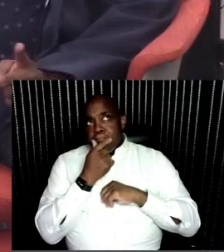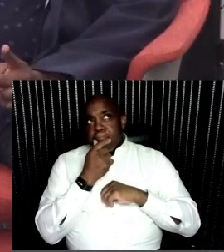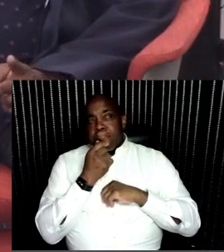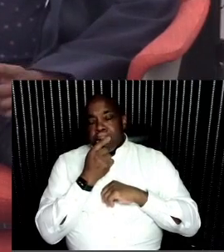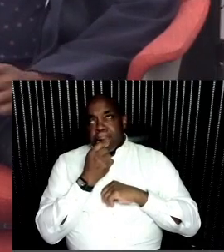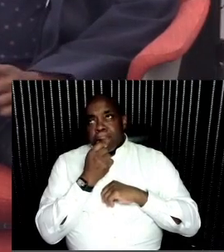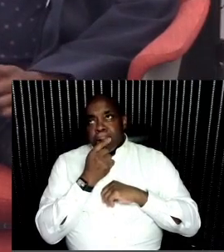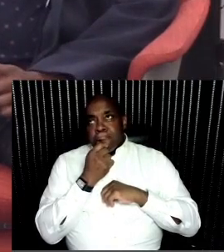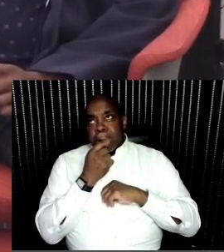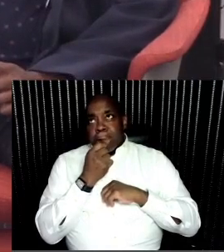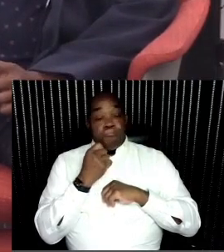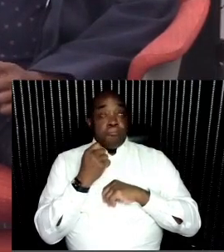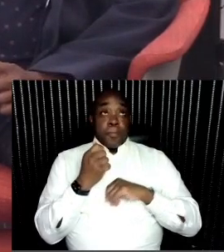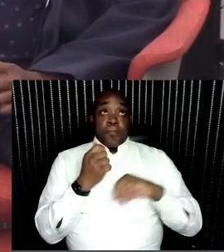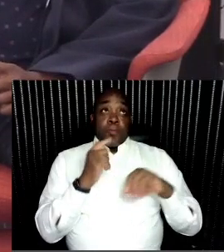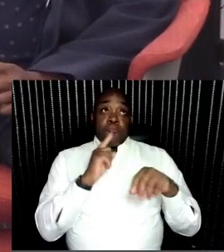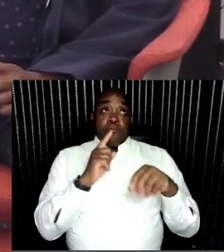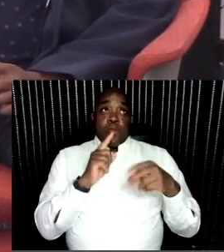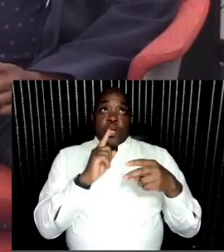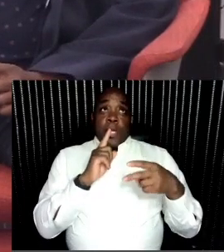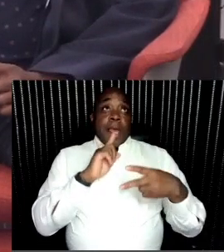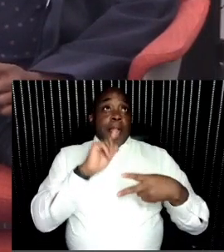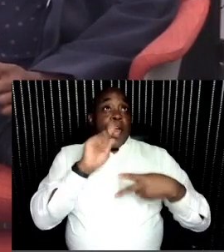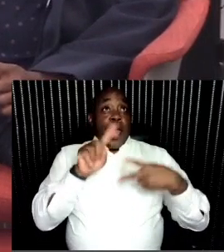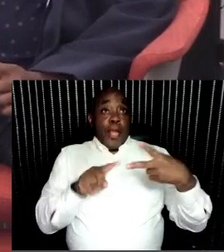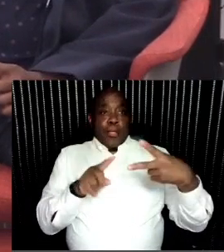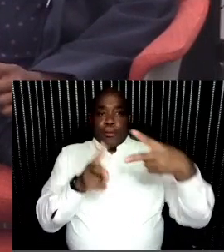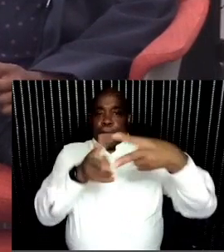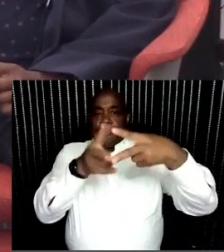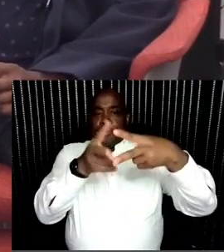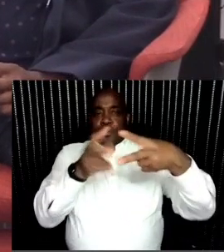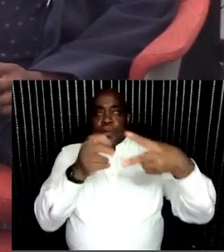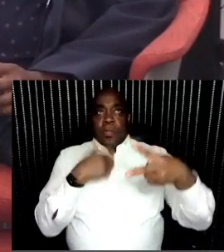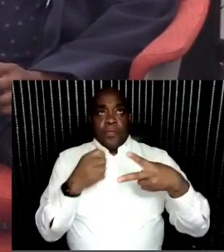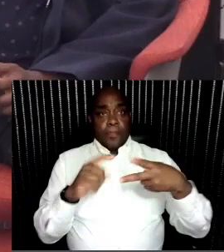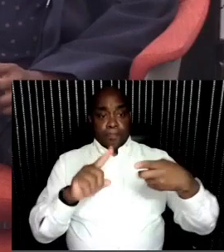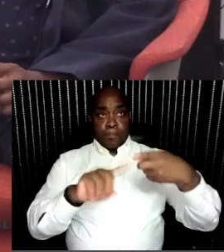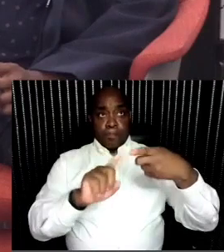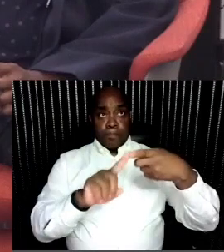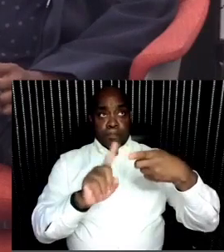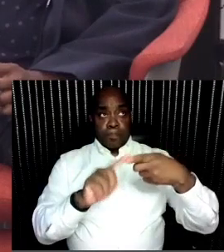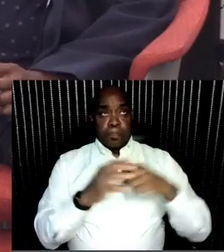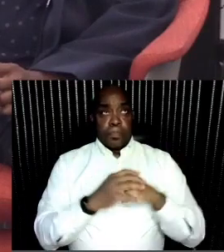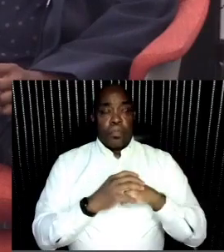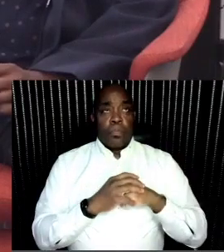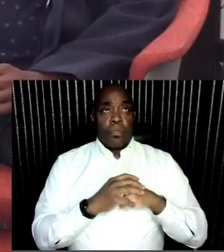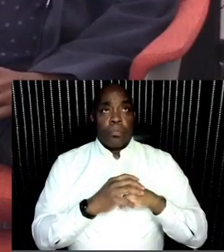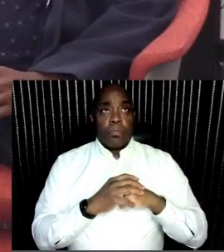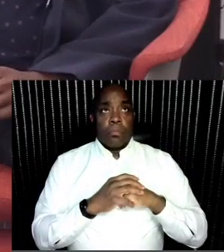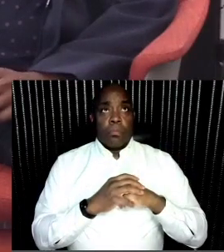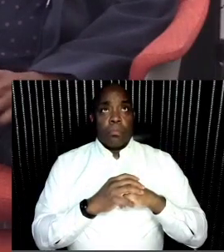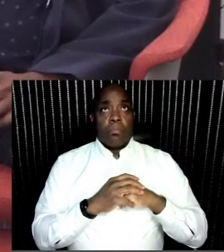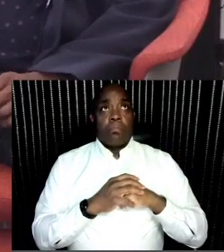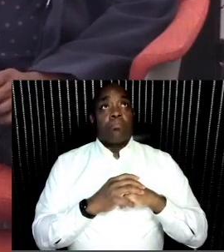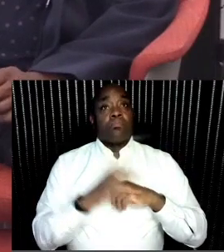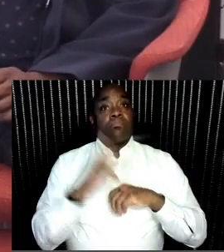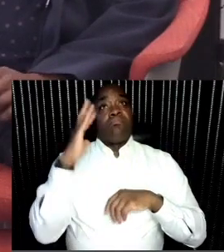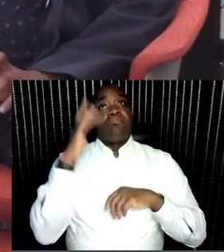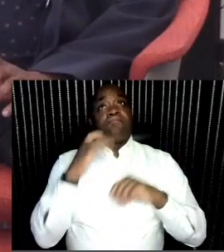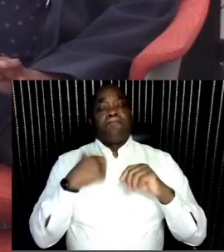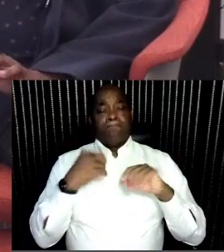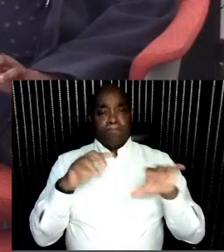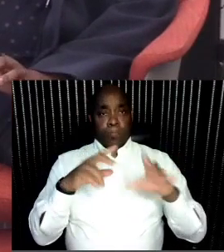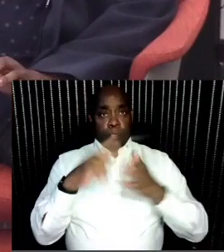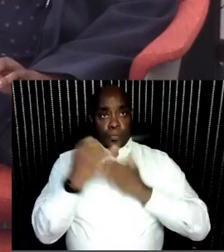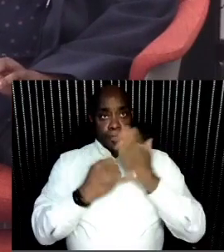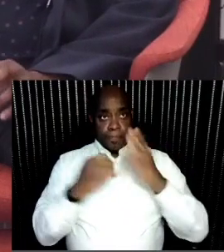there's two answers to that question. The first answer is once I was doing a project